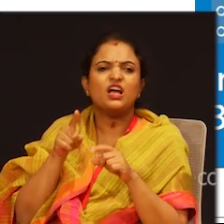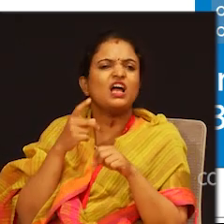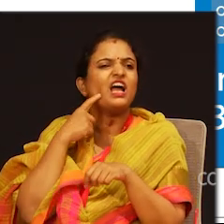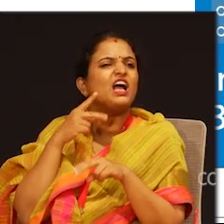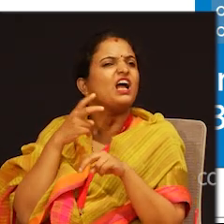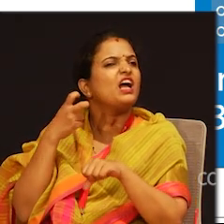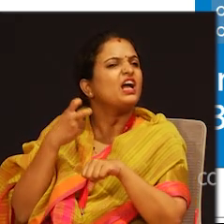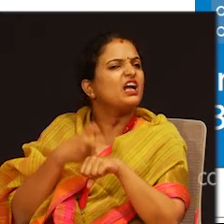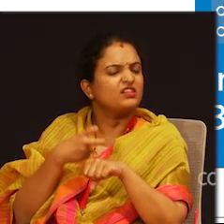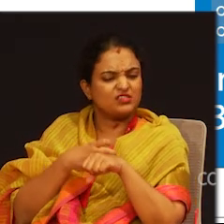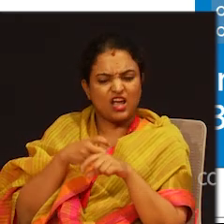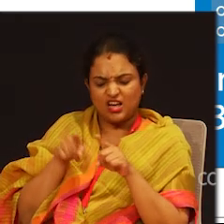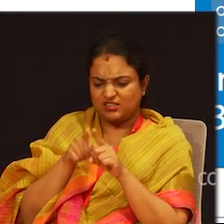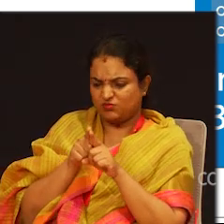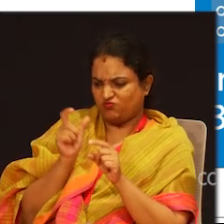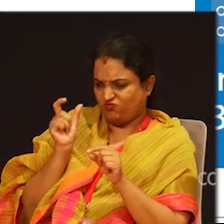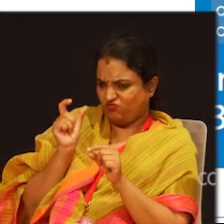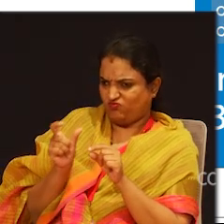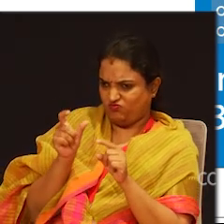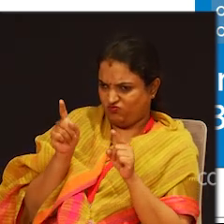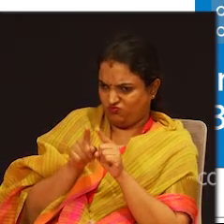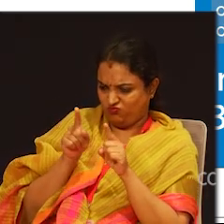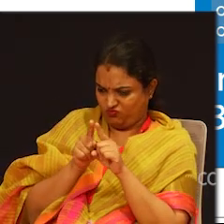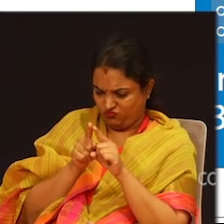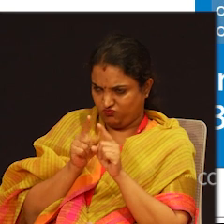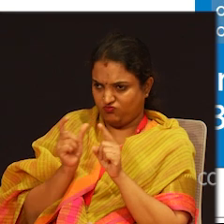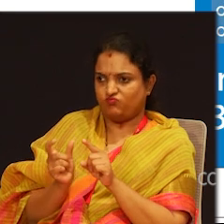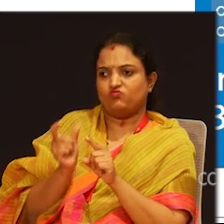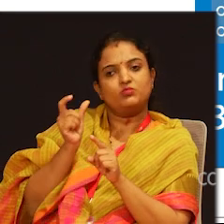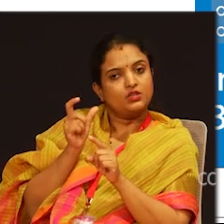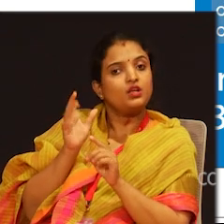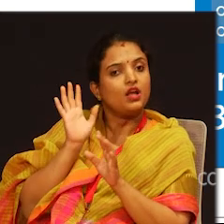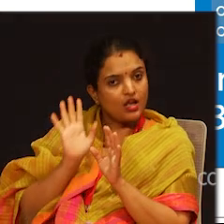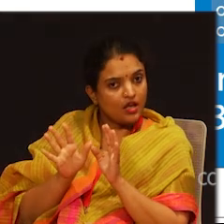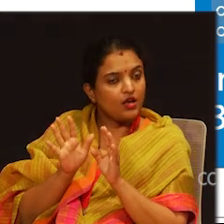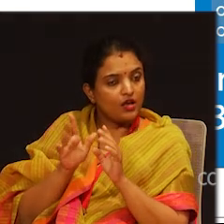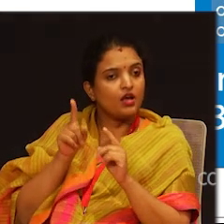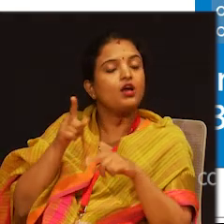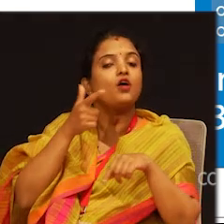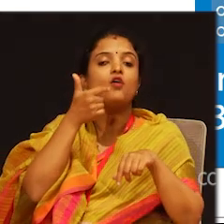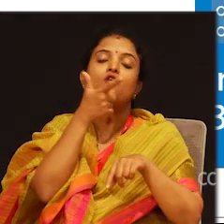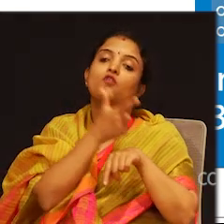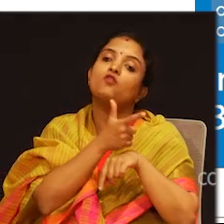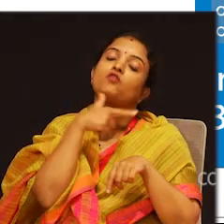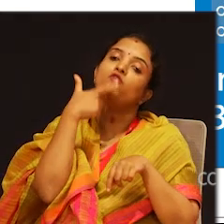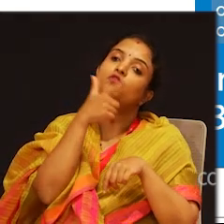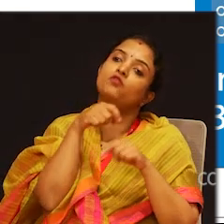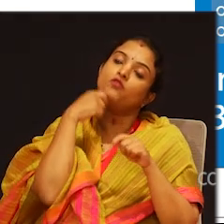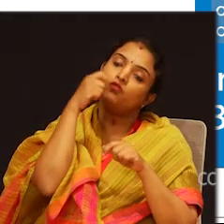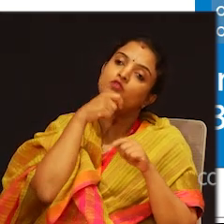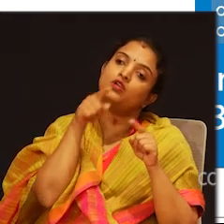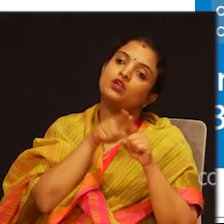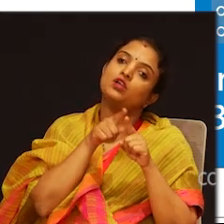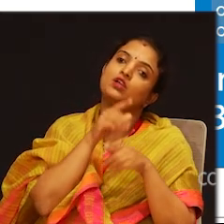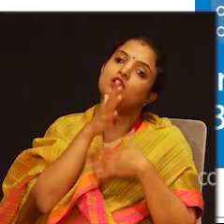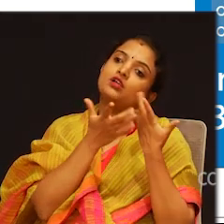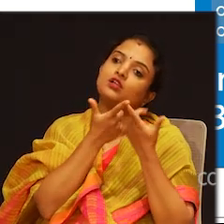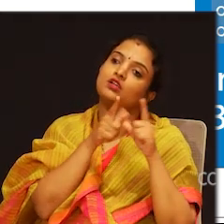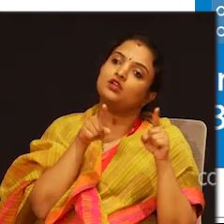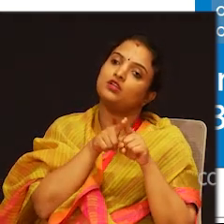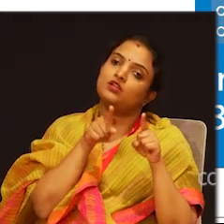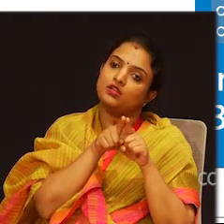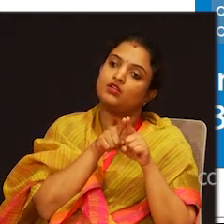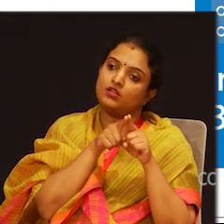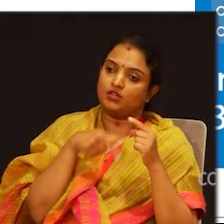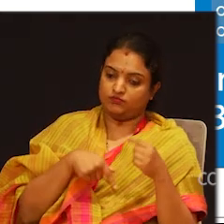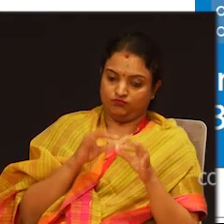word popped up in the digital version. There was a video in sign language, just like our professionals